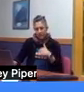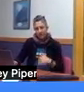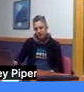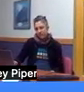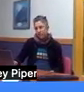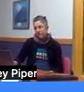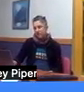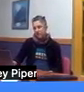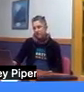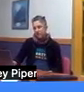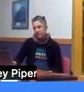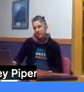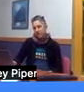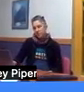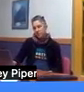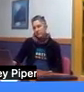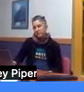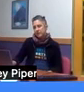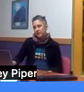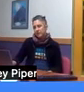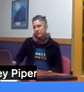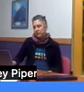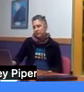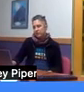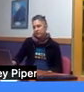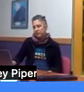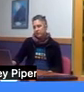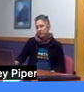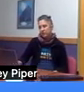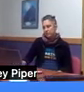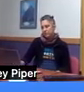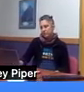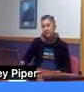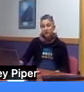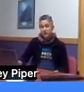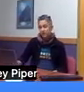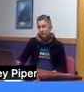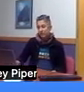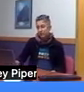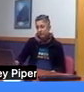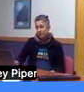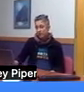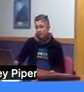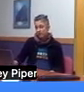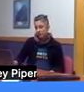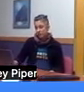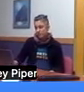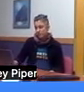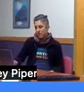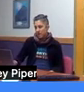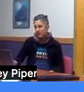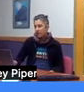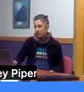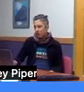make a case for the CRH staff to pick up, and then it can go to voicemail. The patient is instructed to leave the voicemail with their name, date of birth, phone